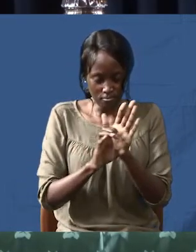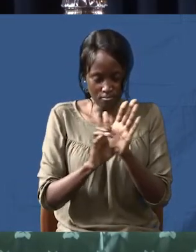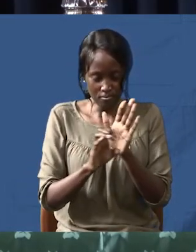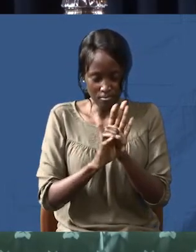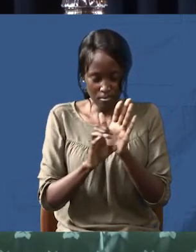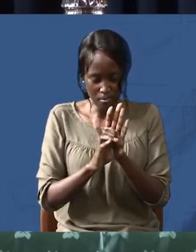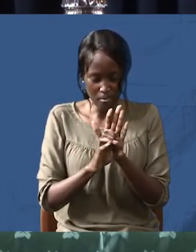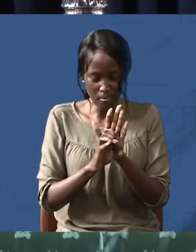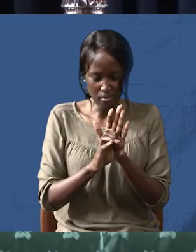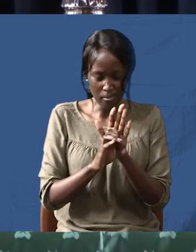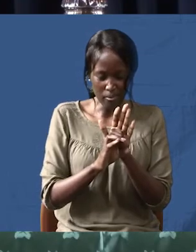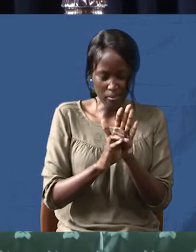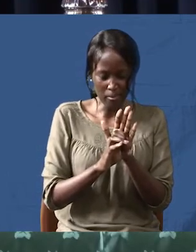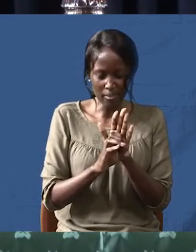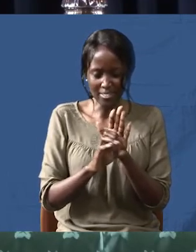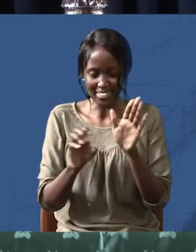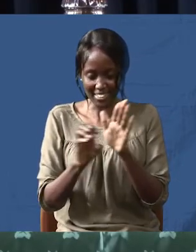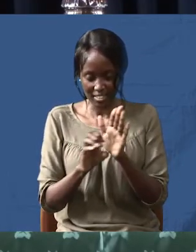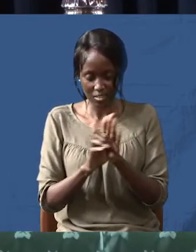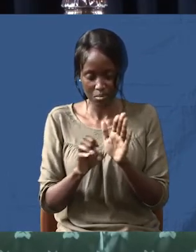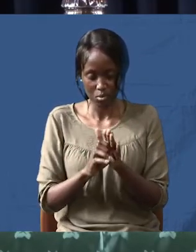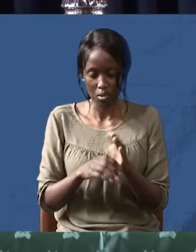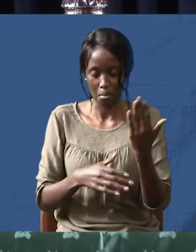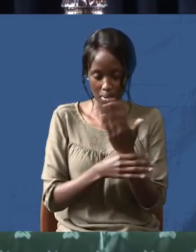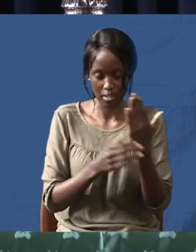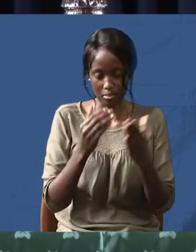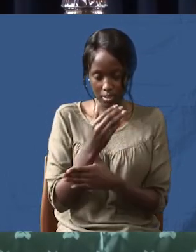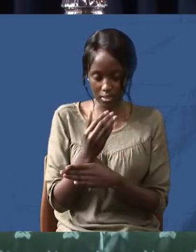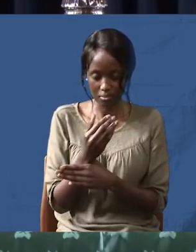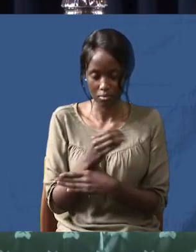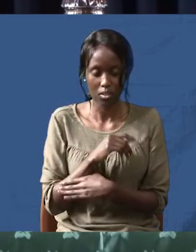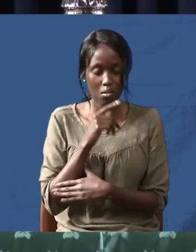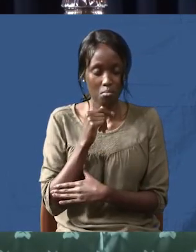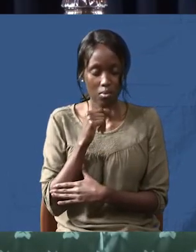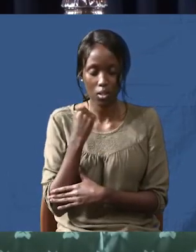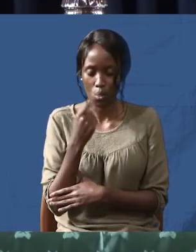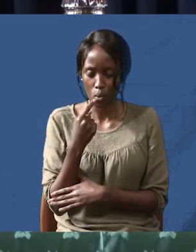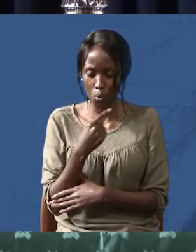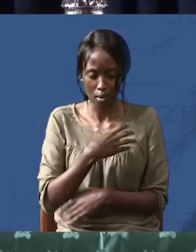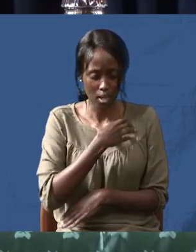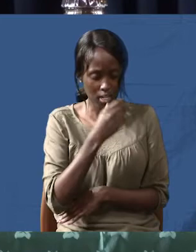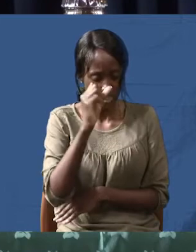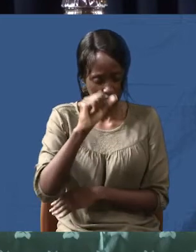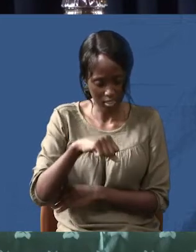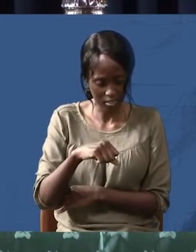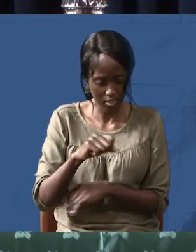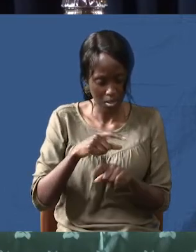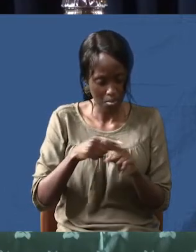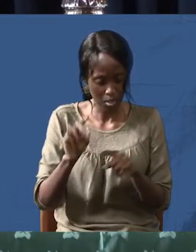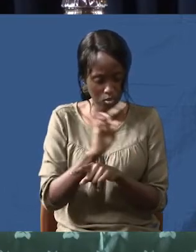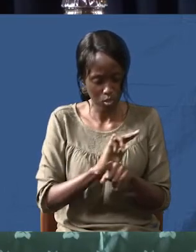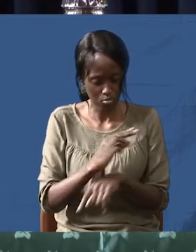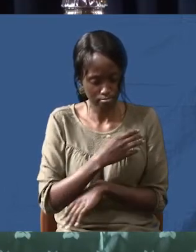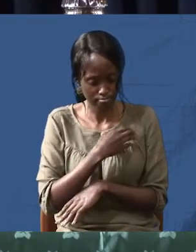us, like Barnabas, dear Lord, a man who was wealthy but used